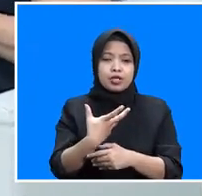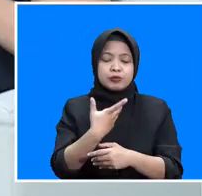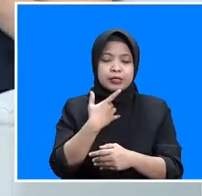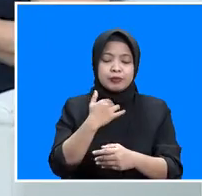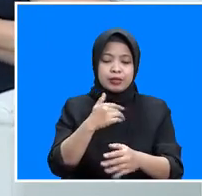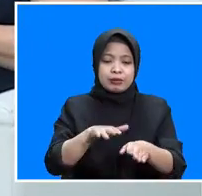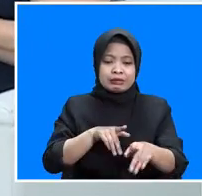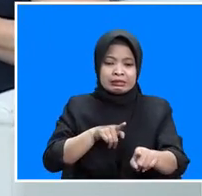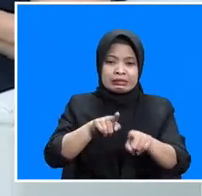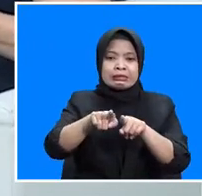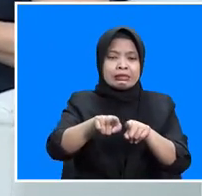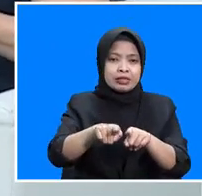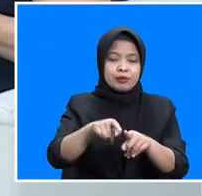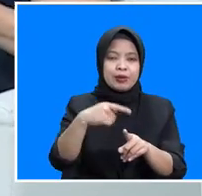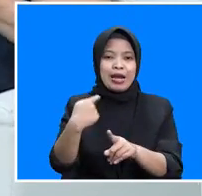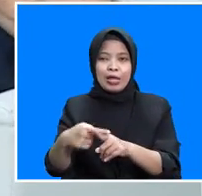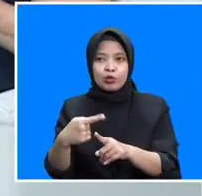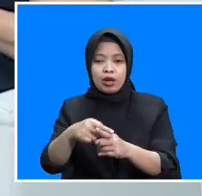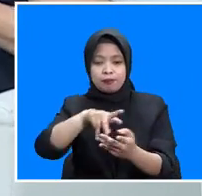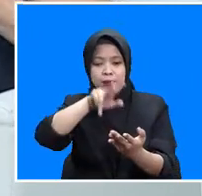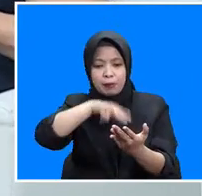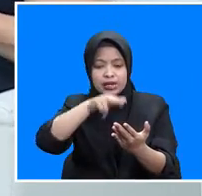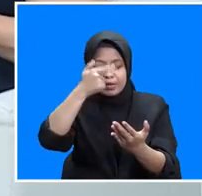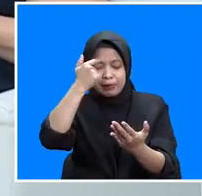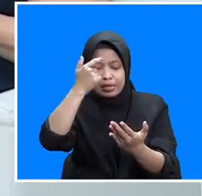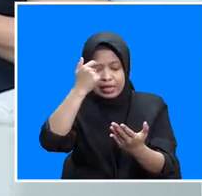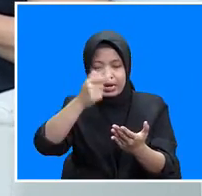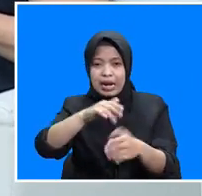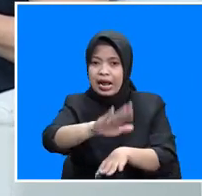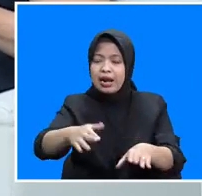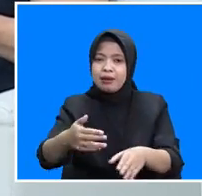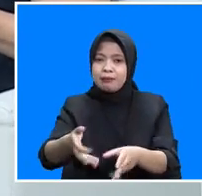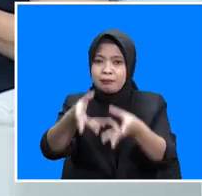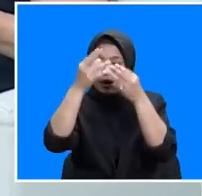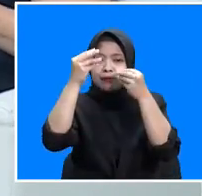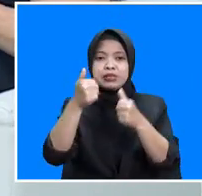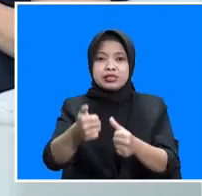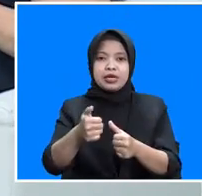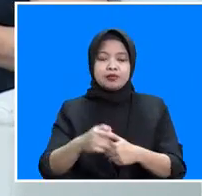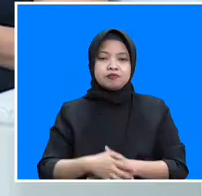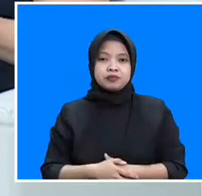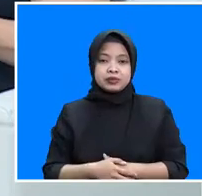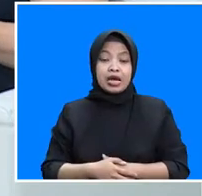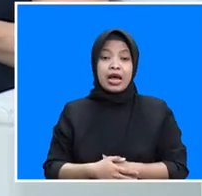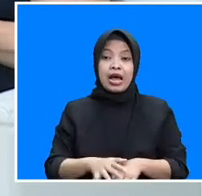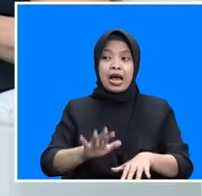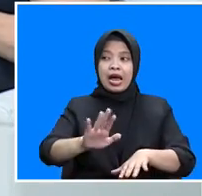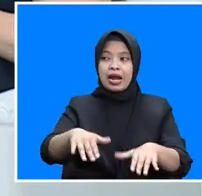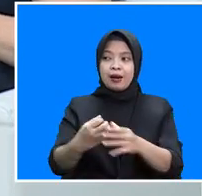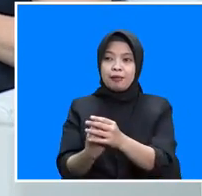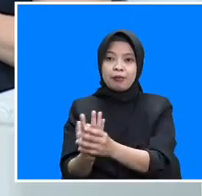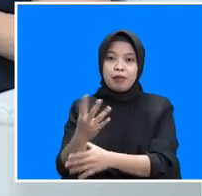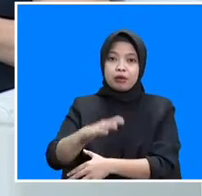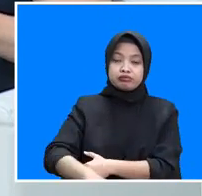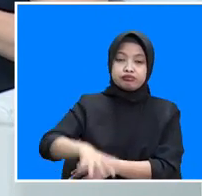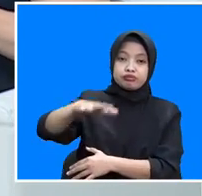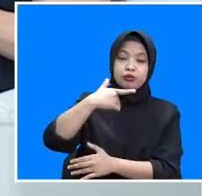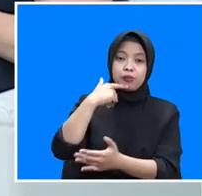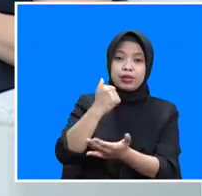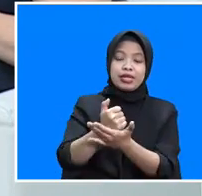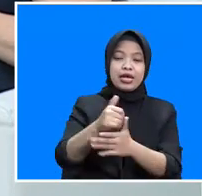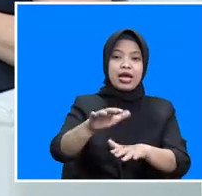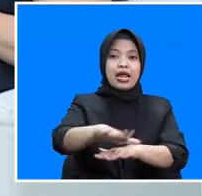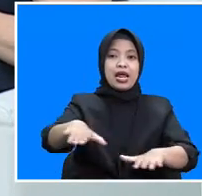also mention that 21st century skills development is also mm-hmm. really important, particularly for children in sort of, you know, more